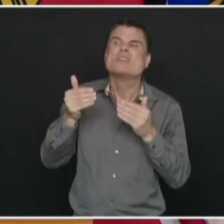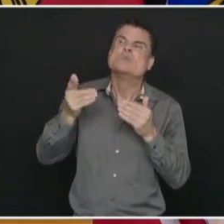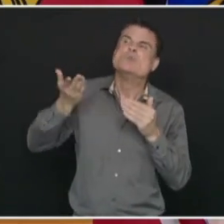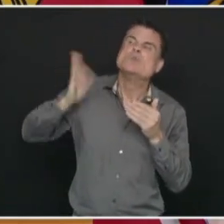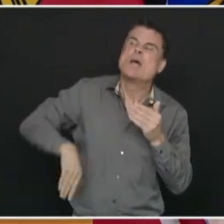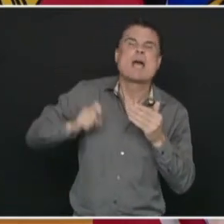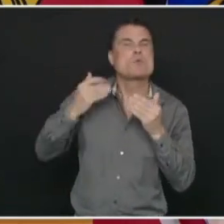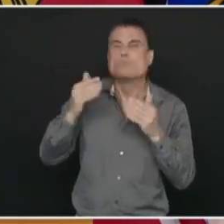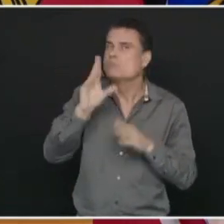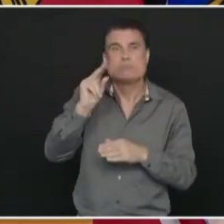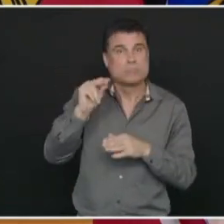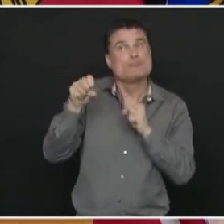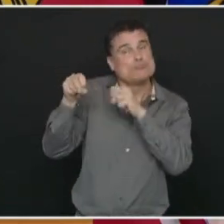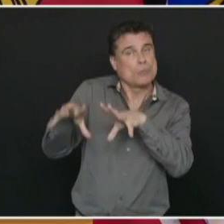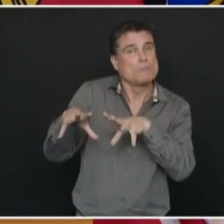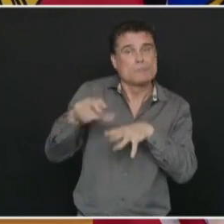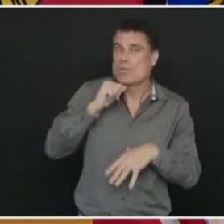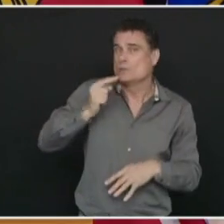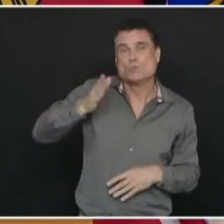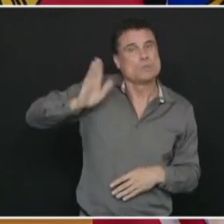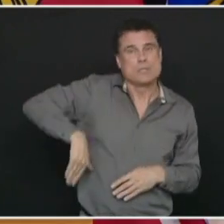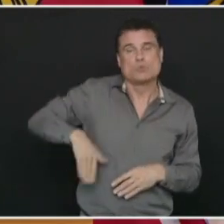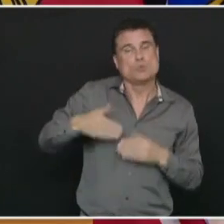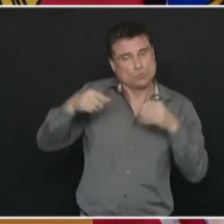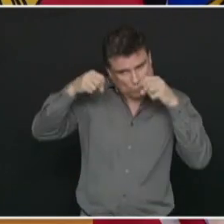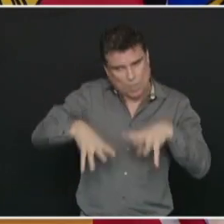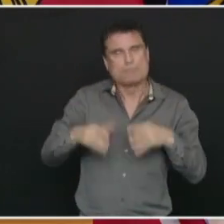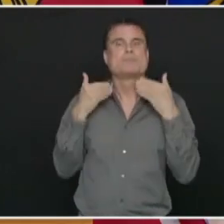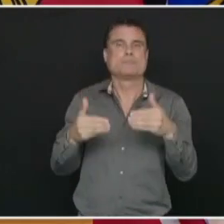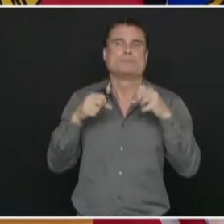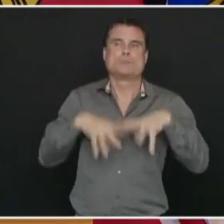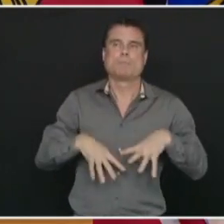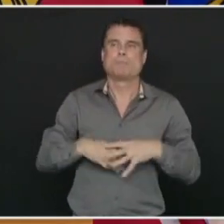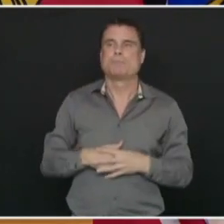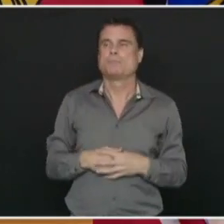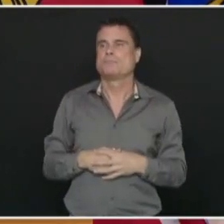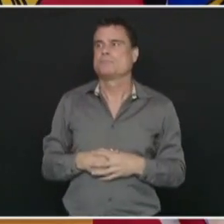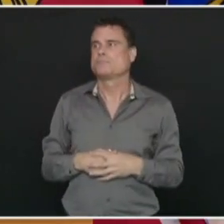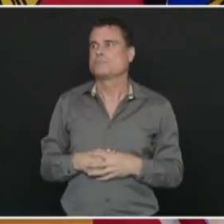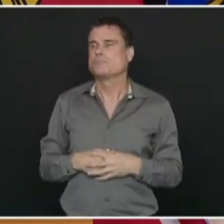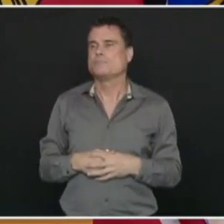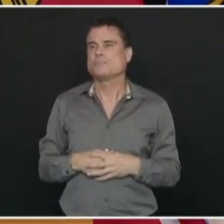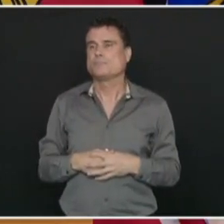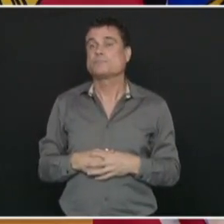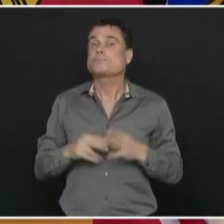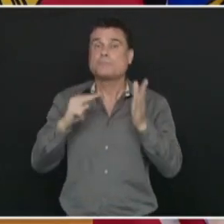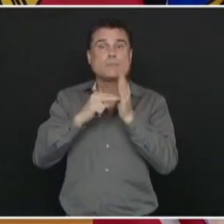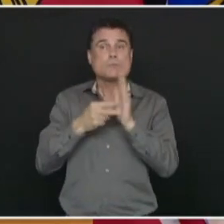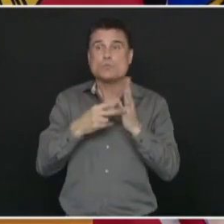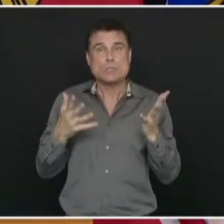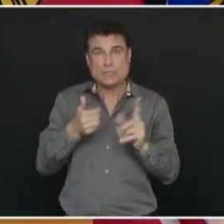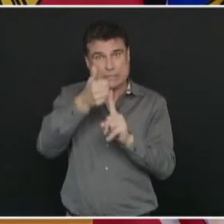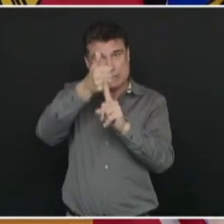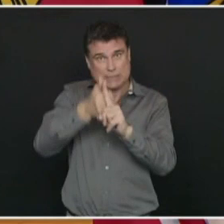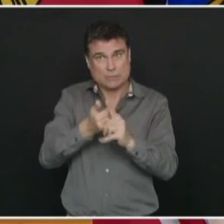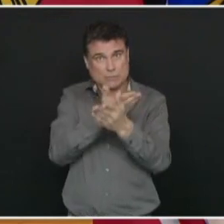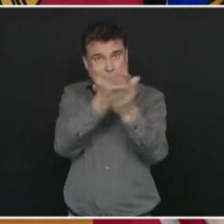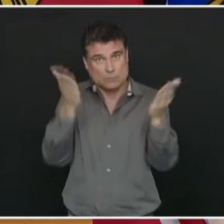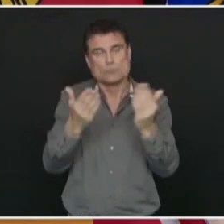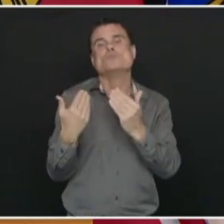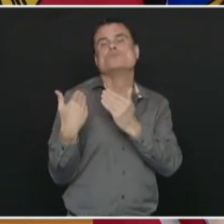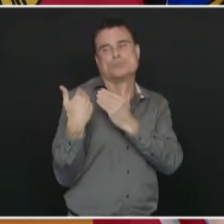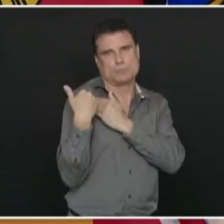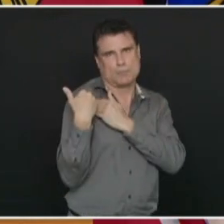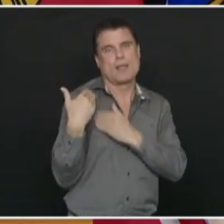disease that they're seeing in some groups of people there from the UK. We do have a critical care working group, which is of